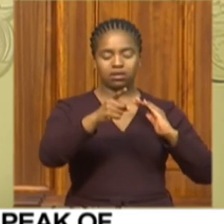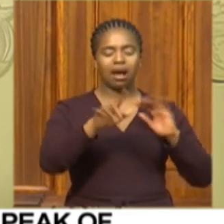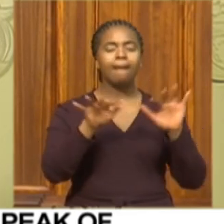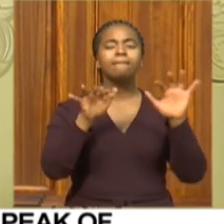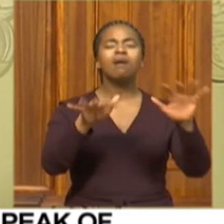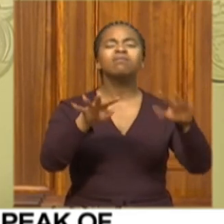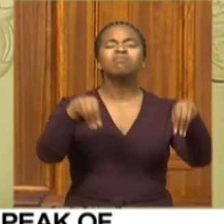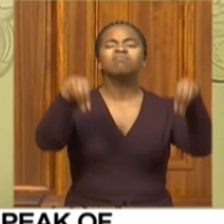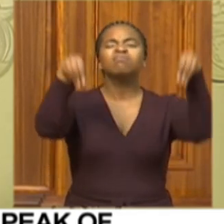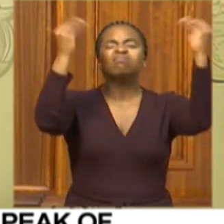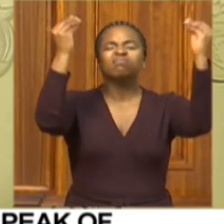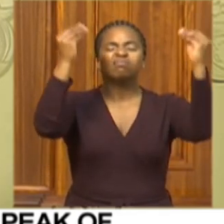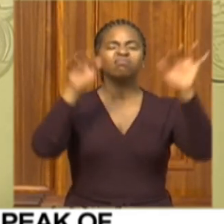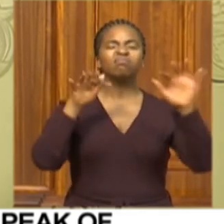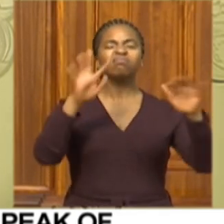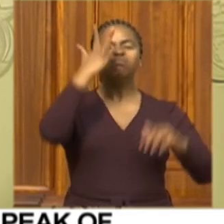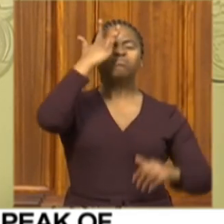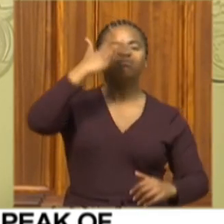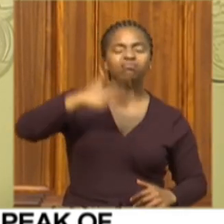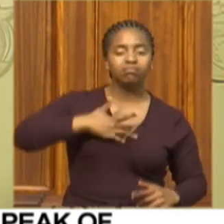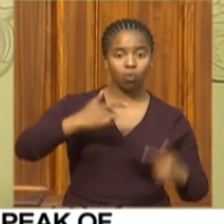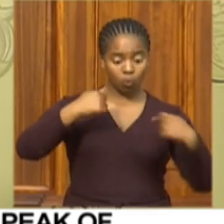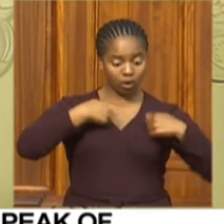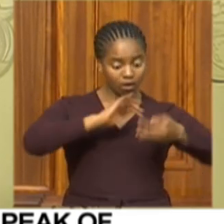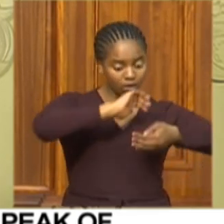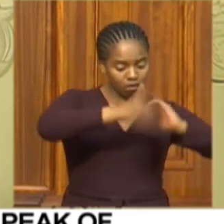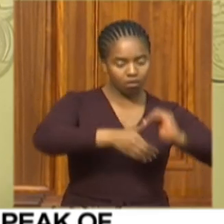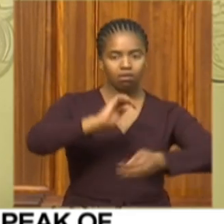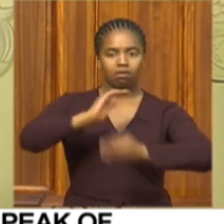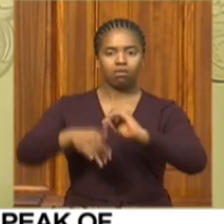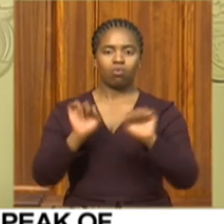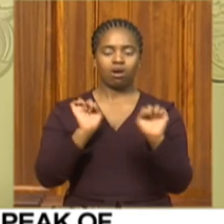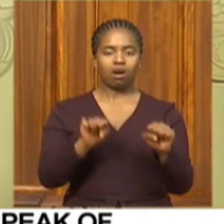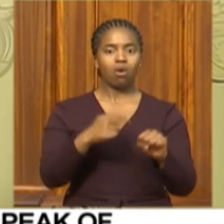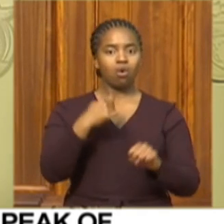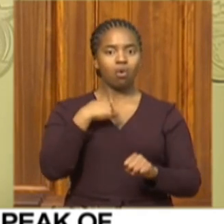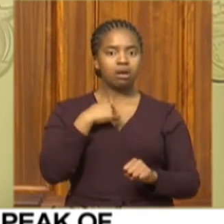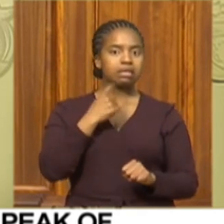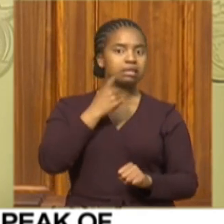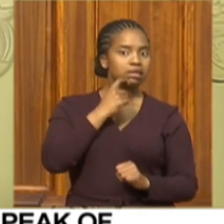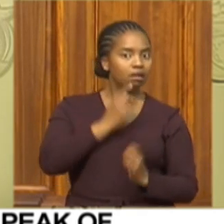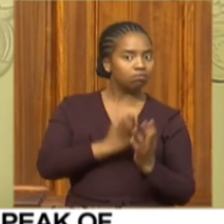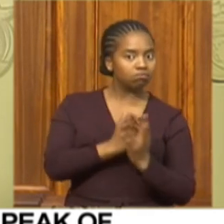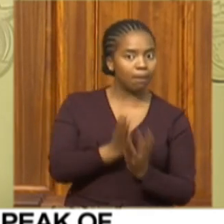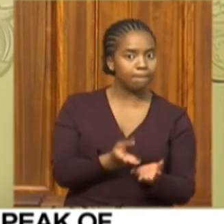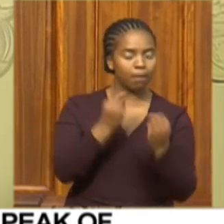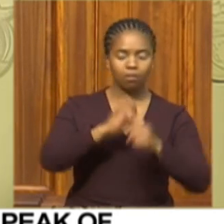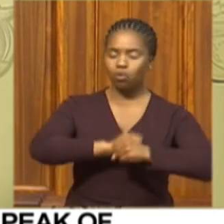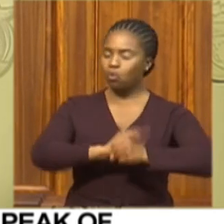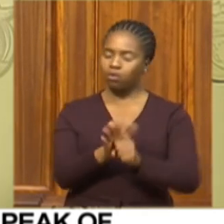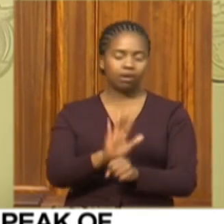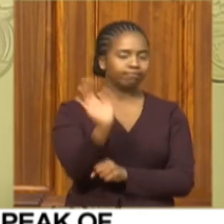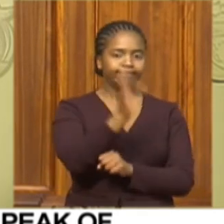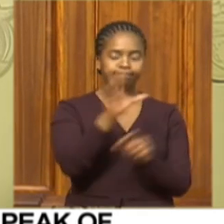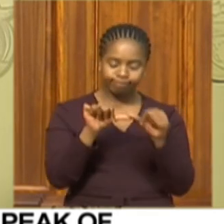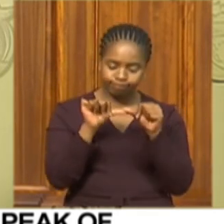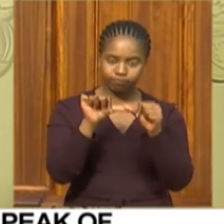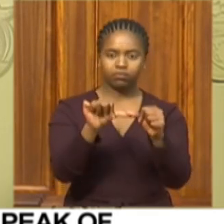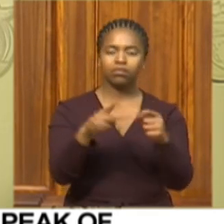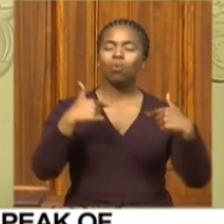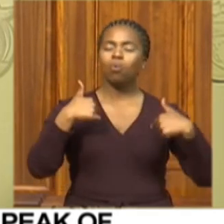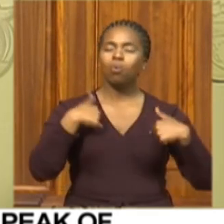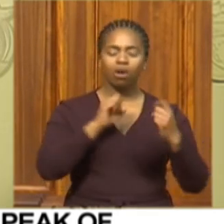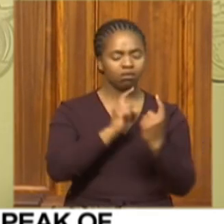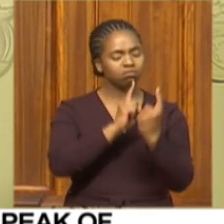and those with underlying conditions from exposure to the virus. We must continue to practice